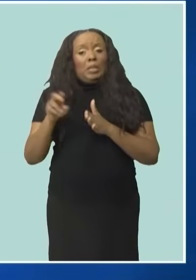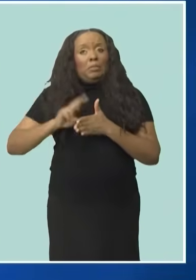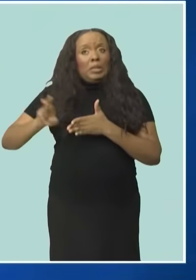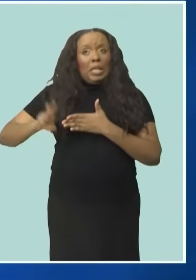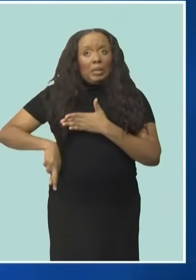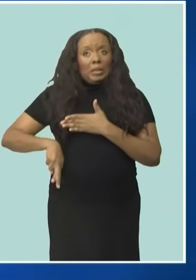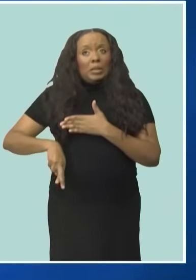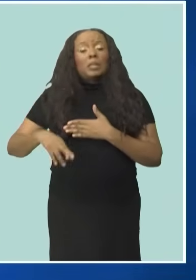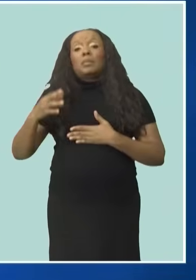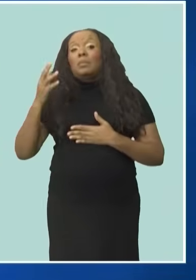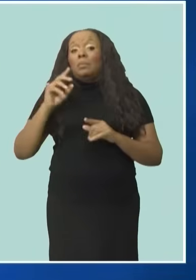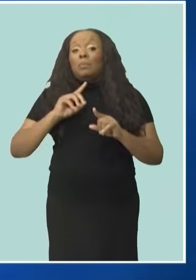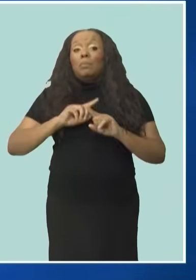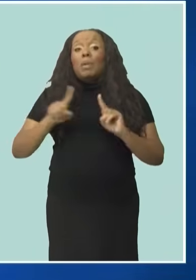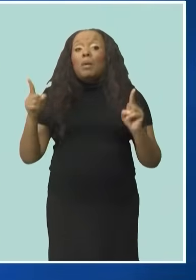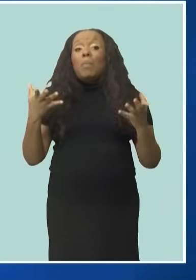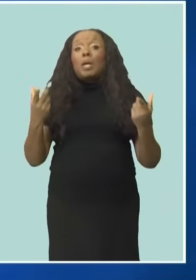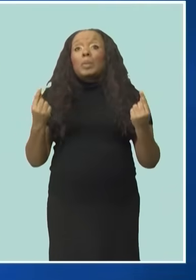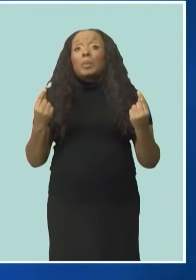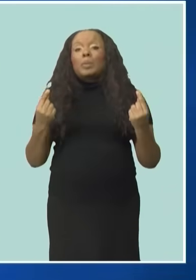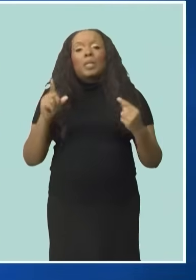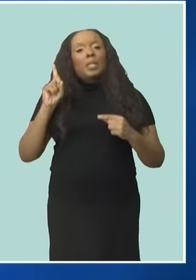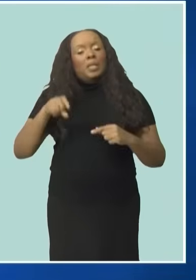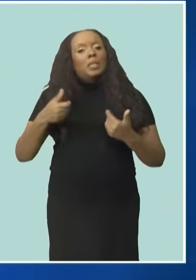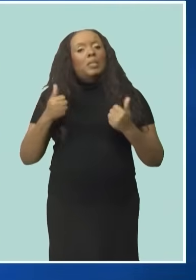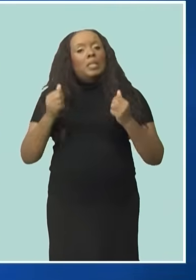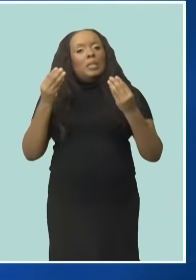consequences if we do not get on top of it.